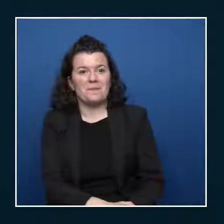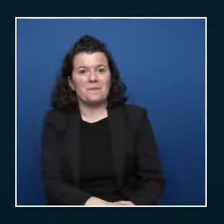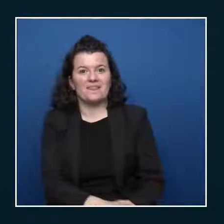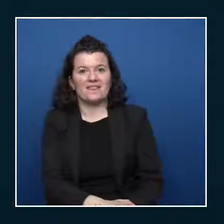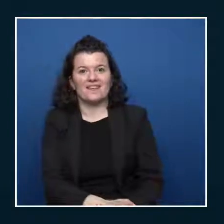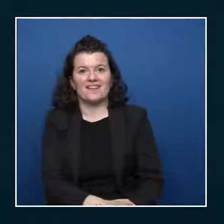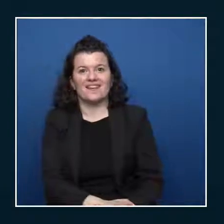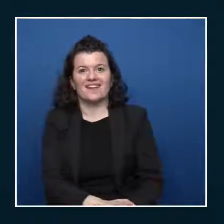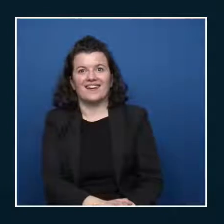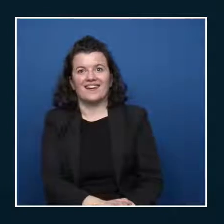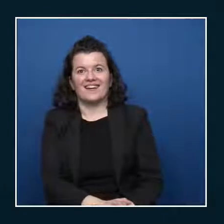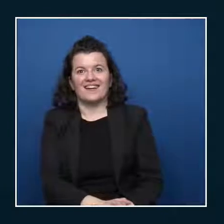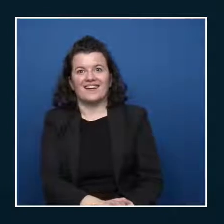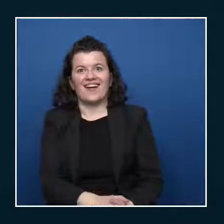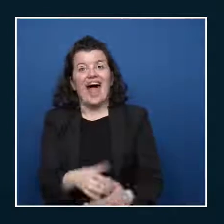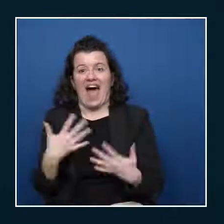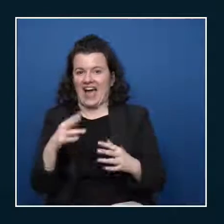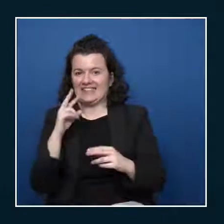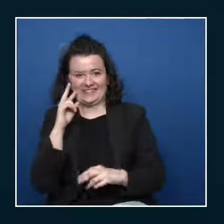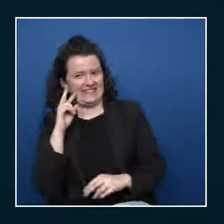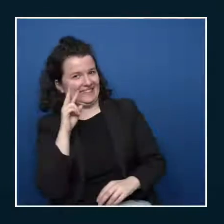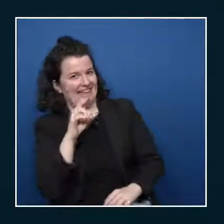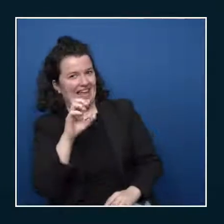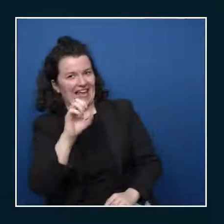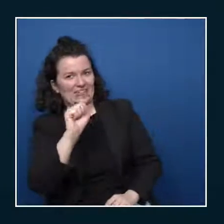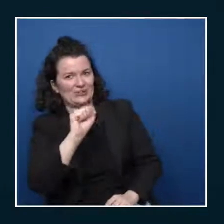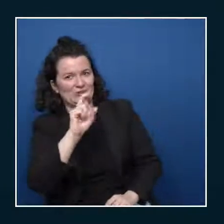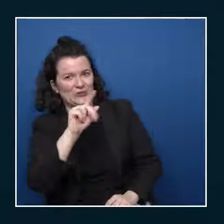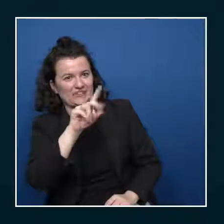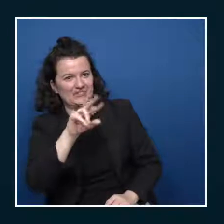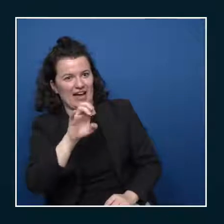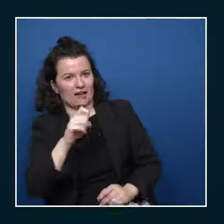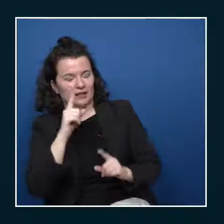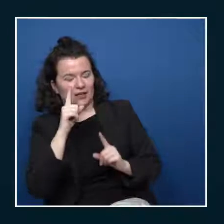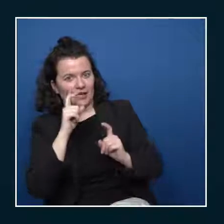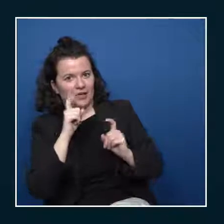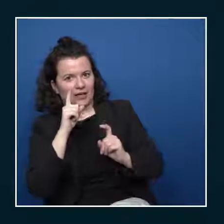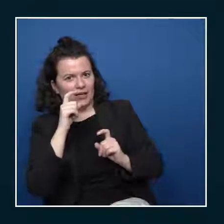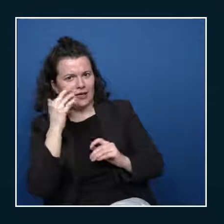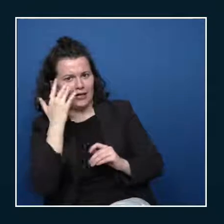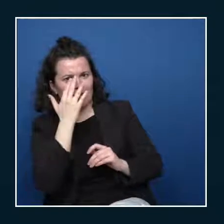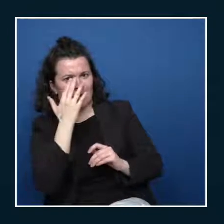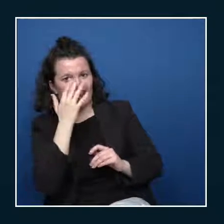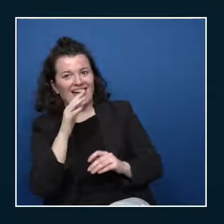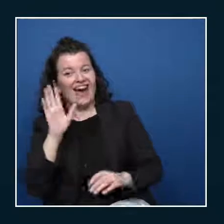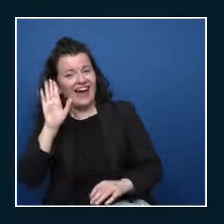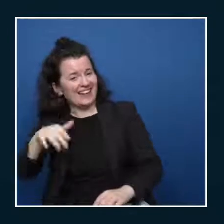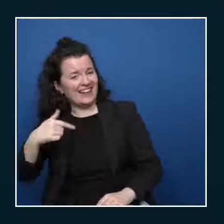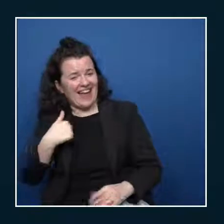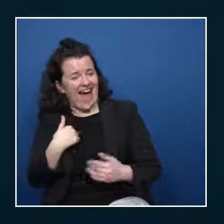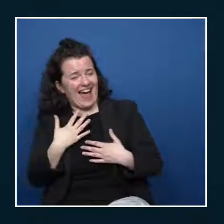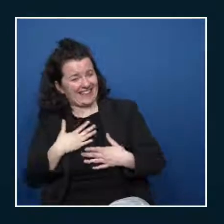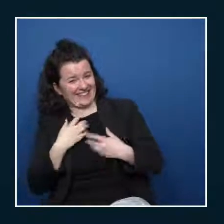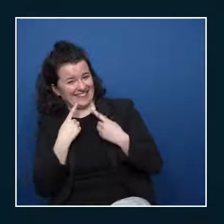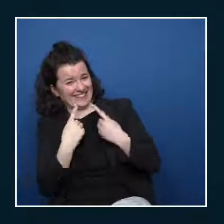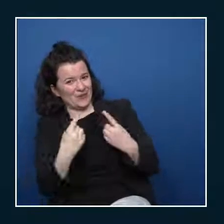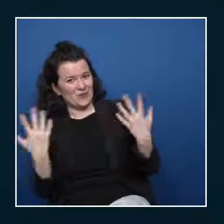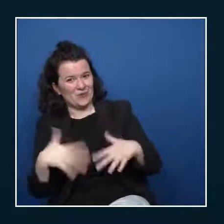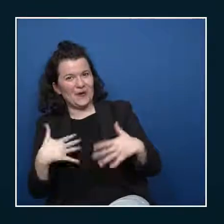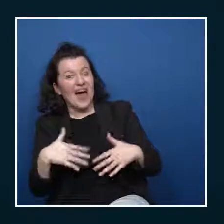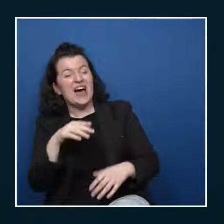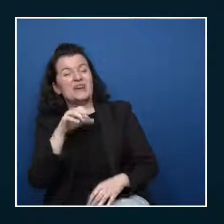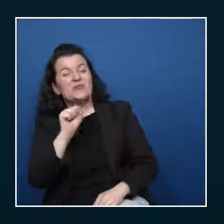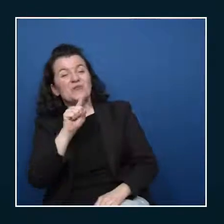She's already worried now. No, I was just going to say that I was so excited to have the opportunity